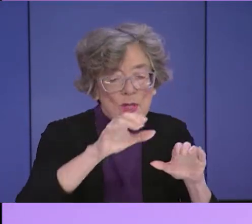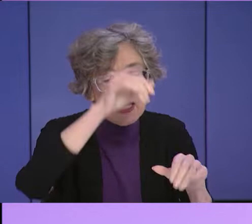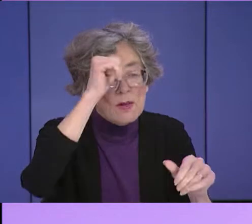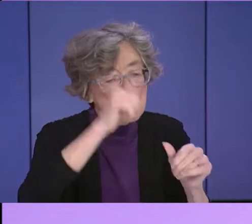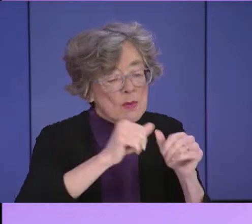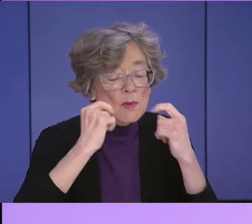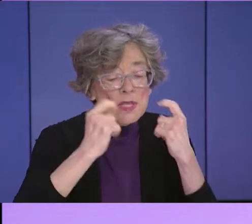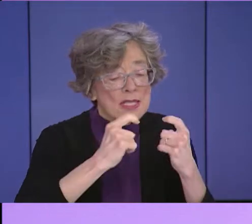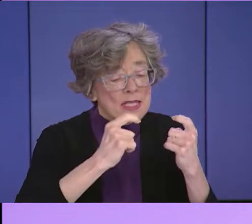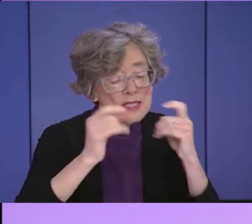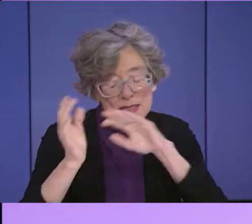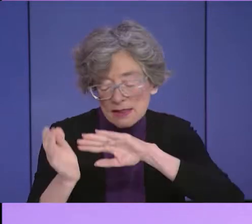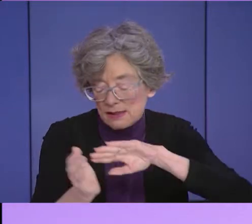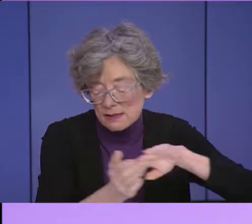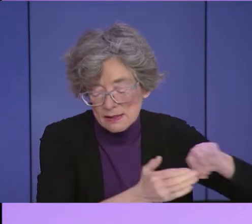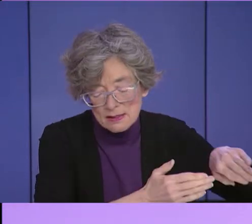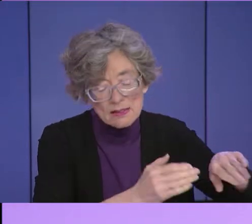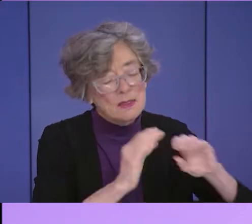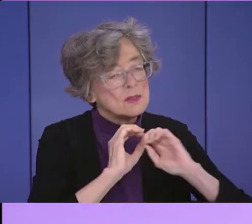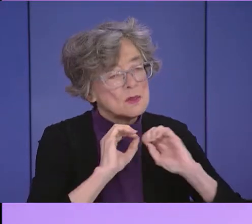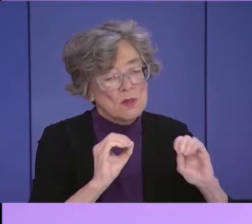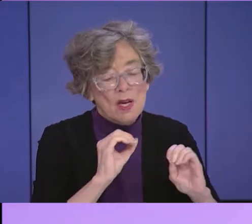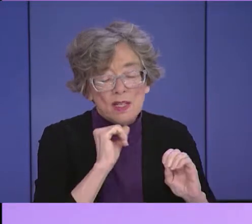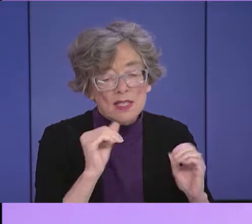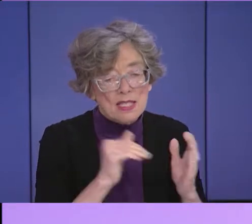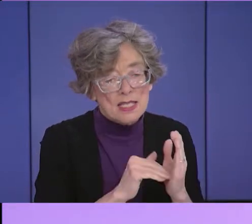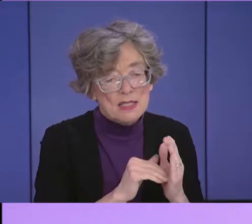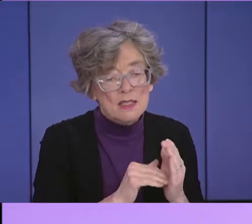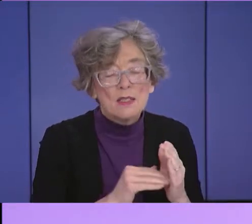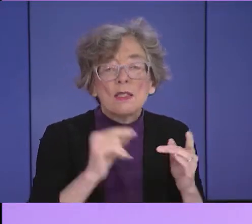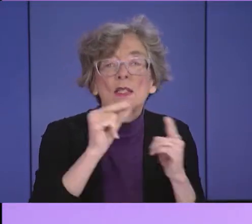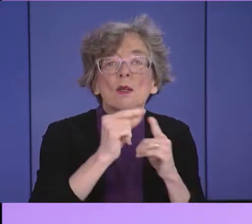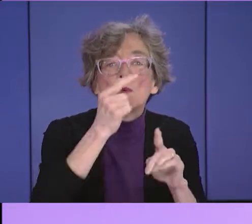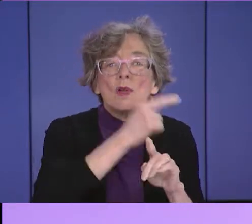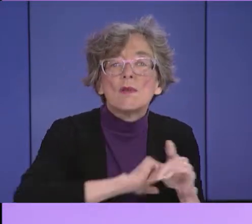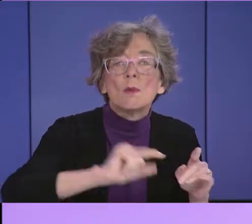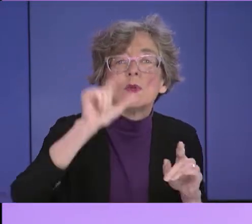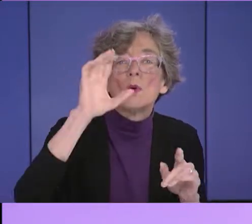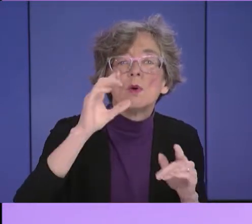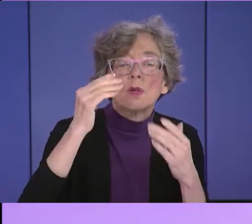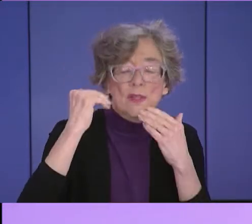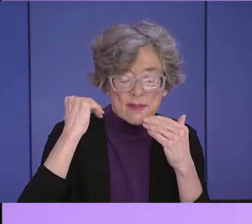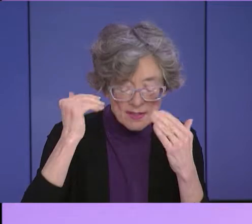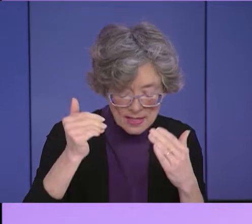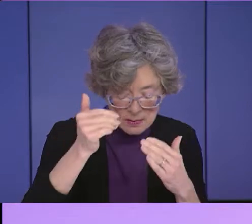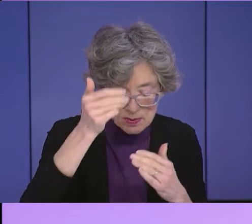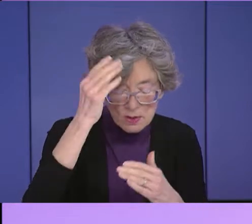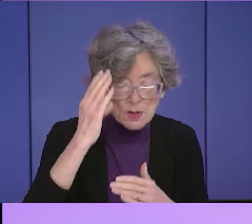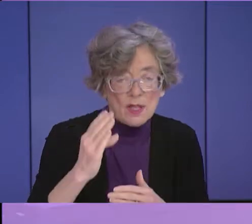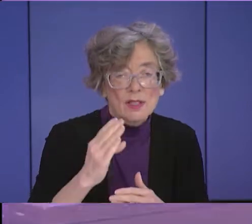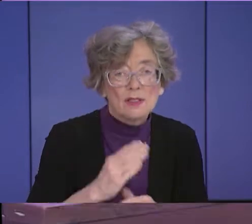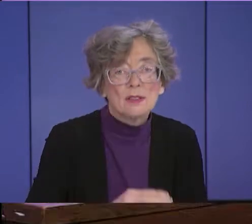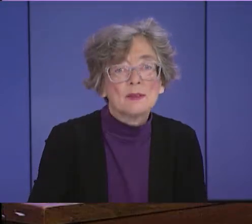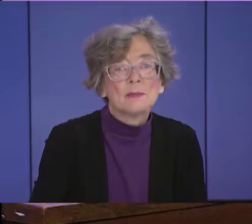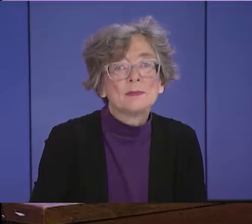their sin no more. The word of the Lord. Thanks be to God.